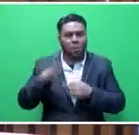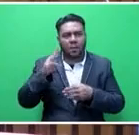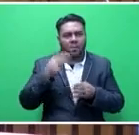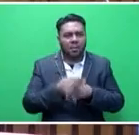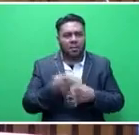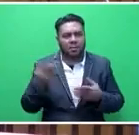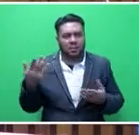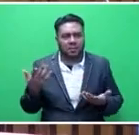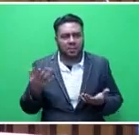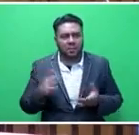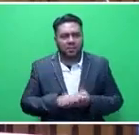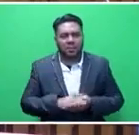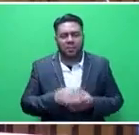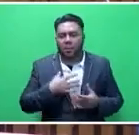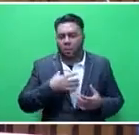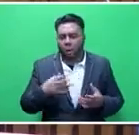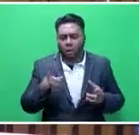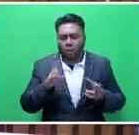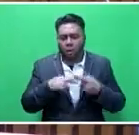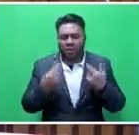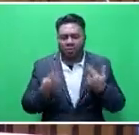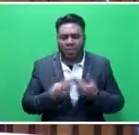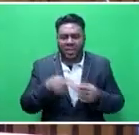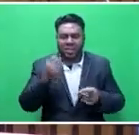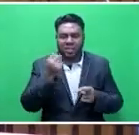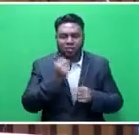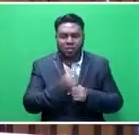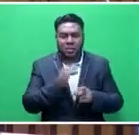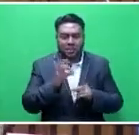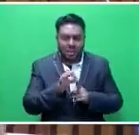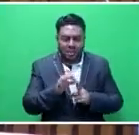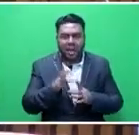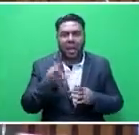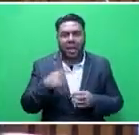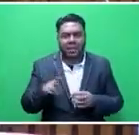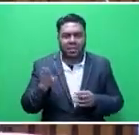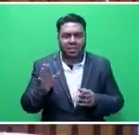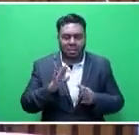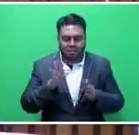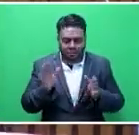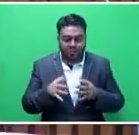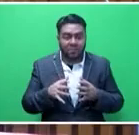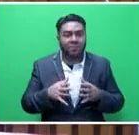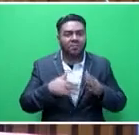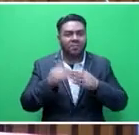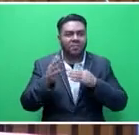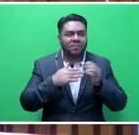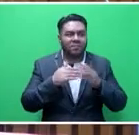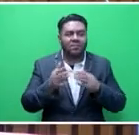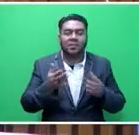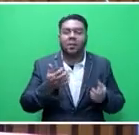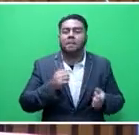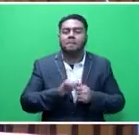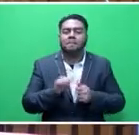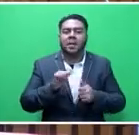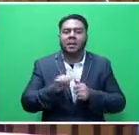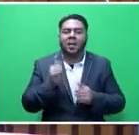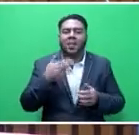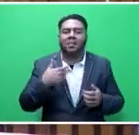etc. A lot more closer relationship between the GP and the patient themselves. This is the building blocks of building a better health